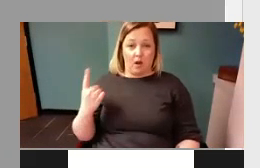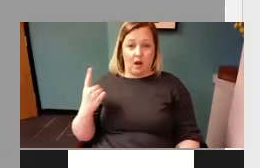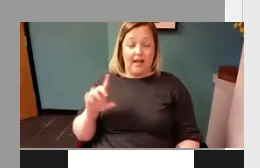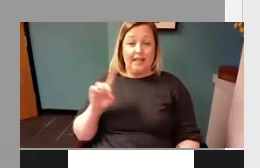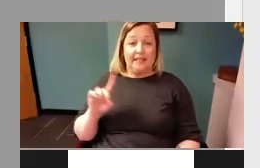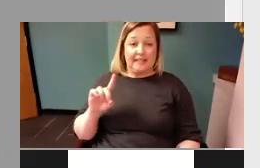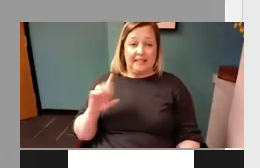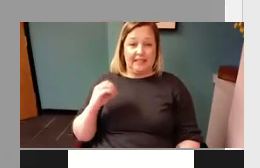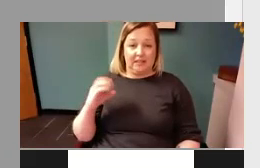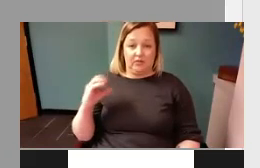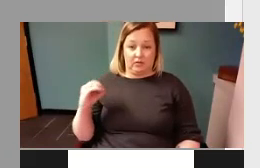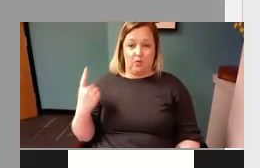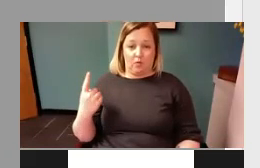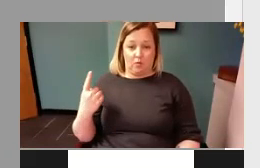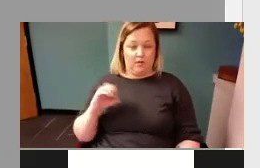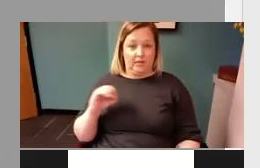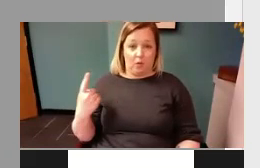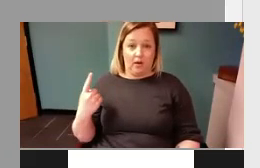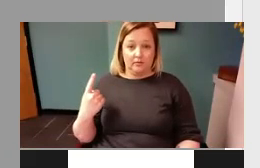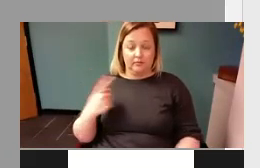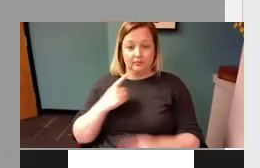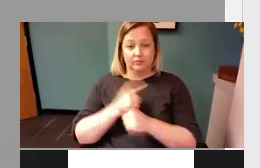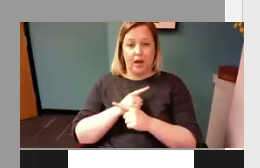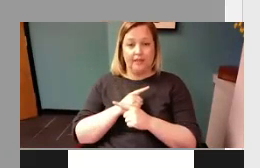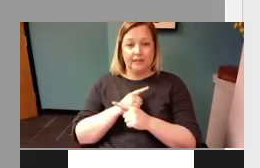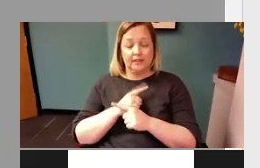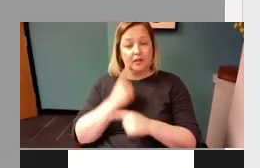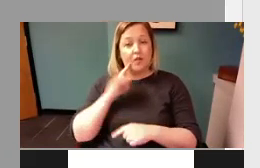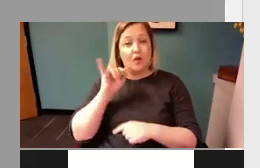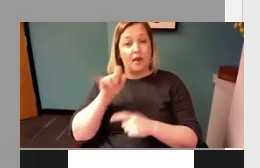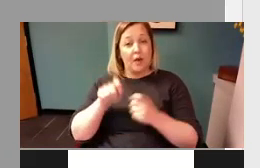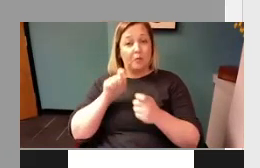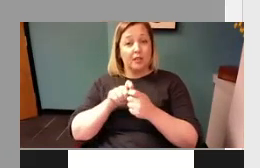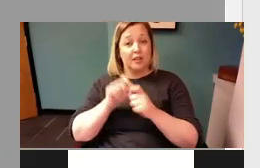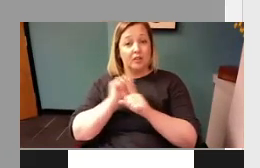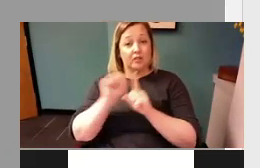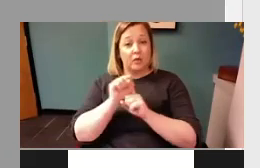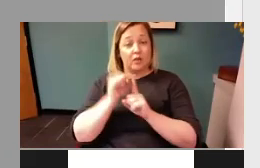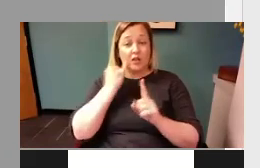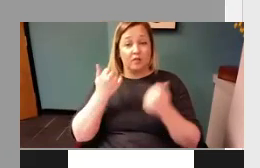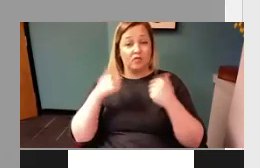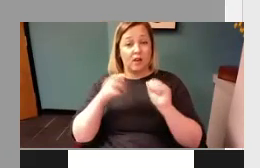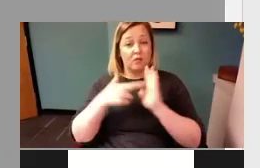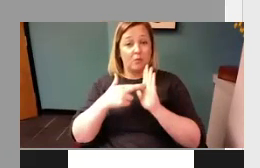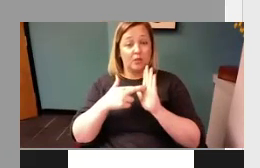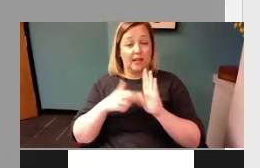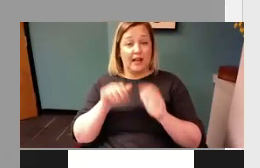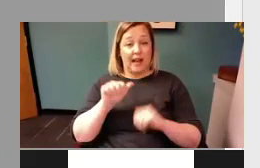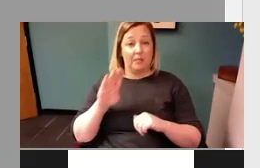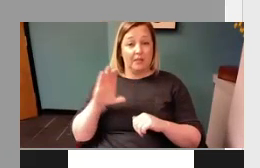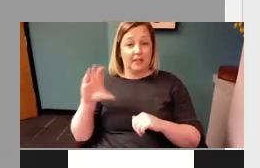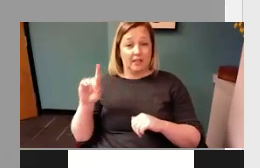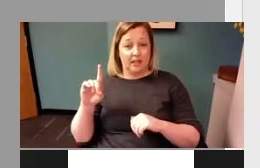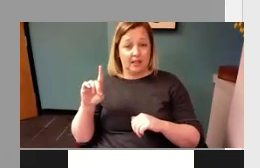Yep. Right. So in this particular scenario, if we are trying to represent ABCD, again we get 1, 0, 0,